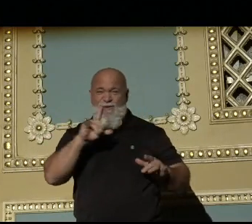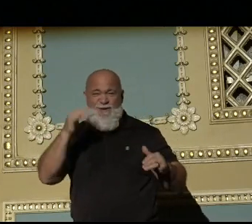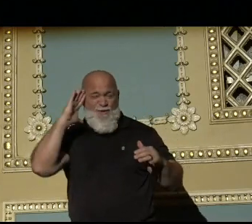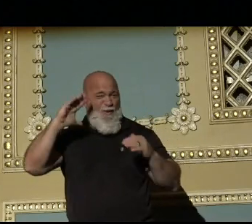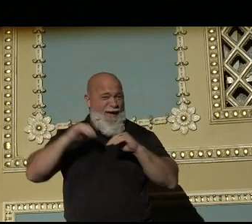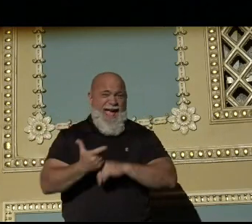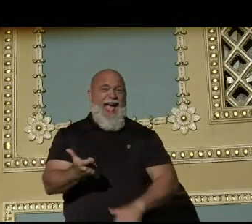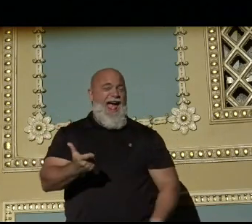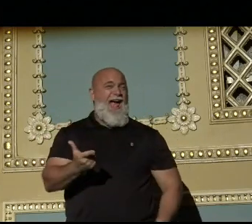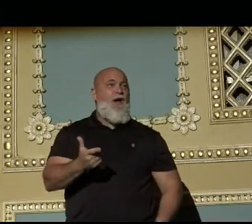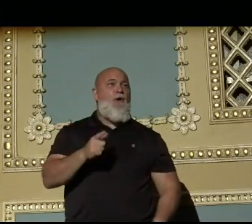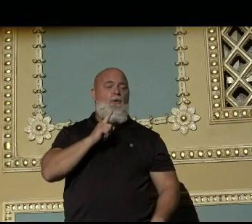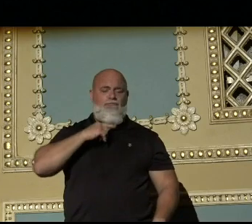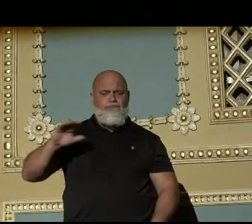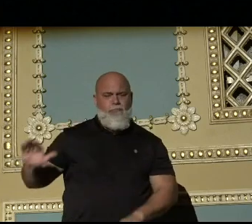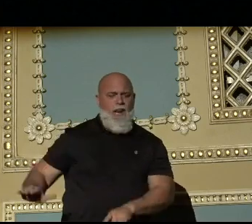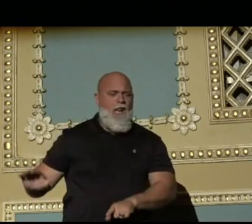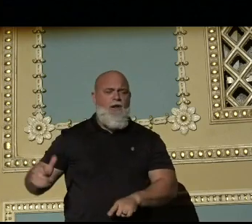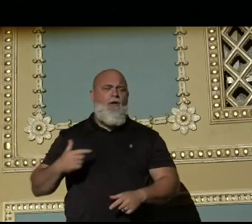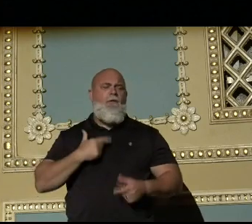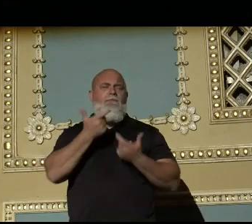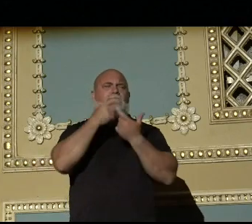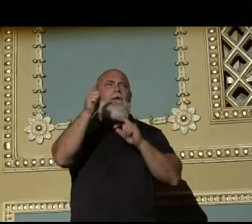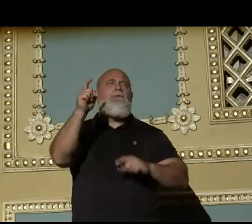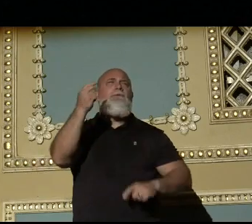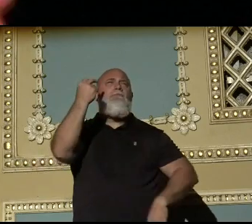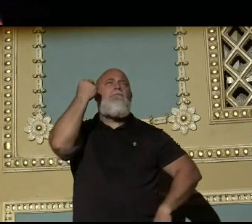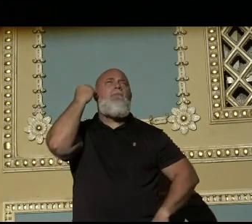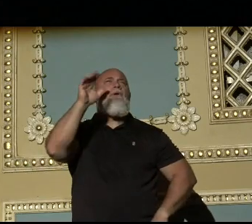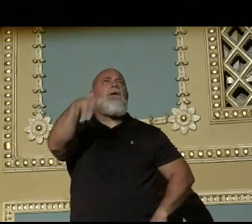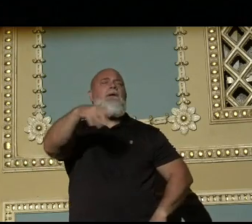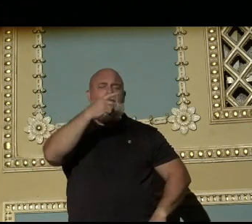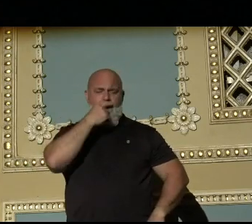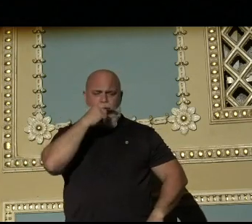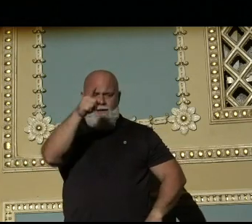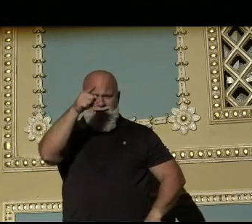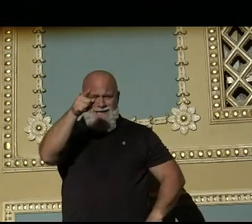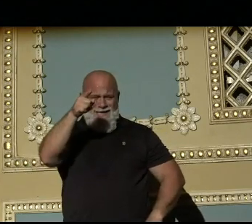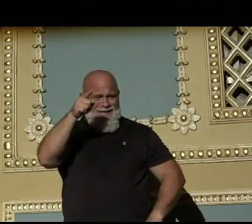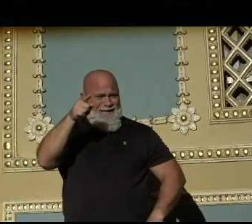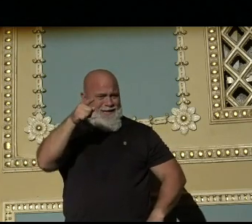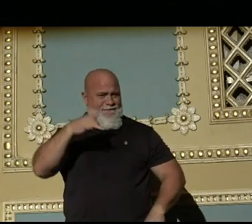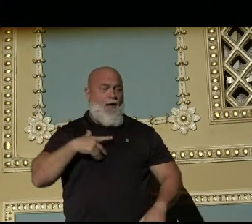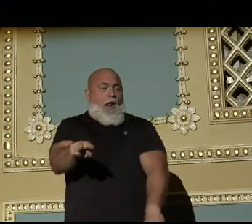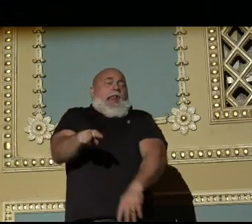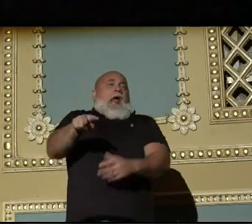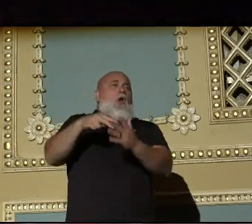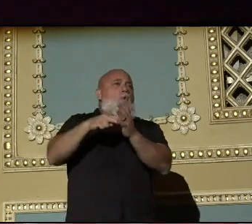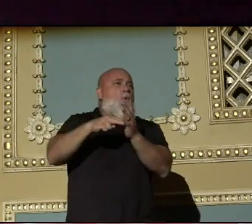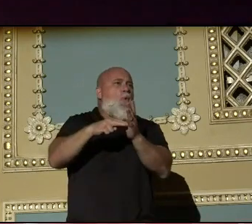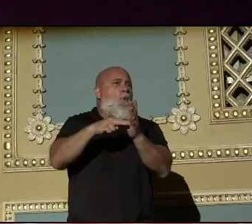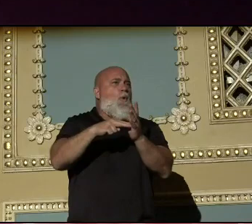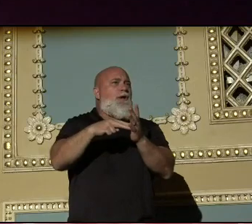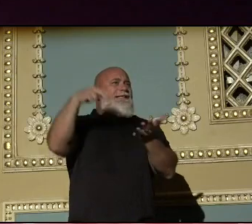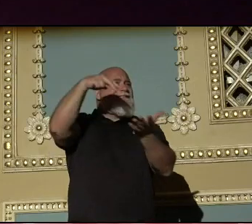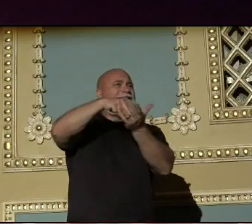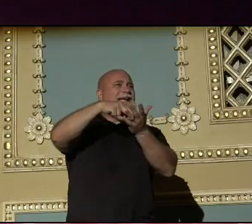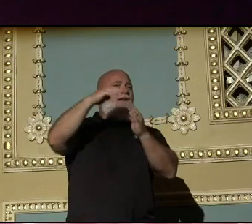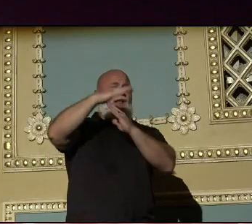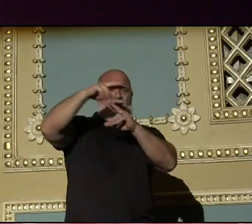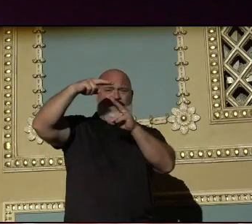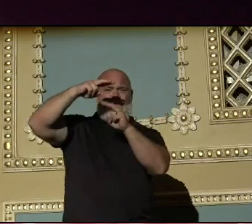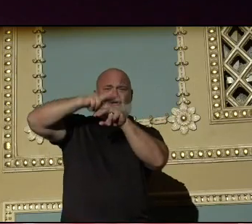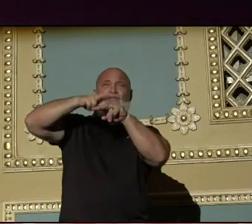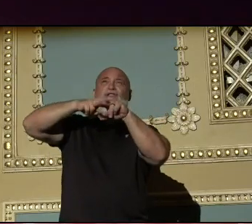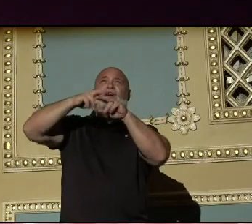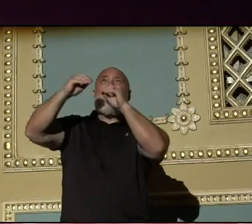was real little, one of the biggest memories I have of him was him getting electrocuted. He was standing on top of a chair fixing the